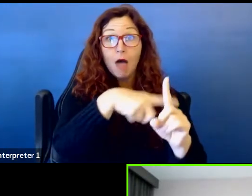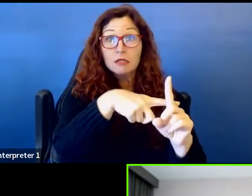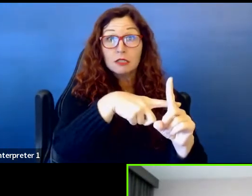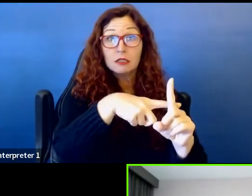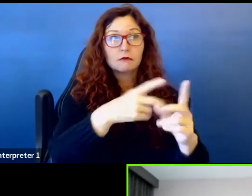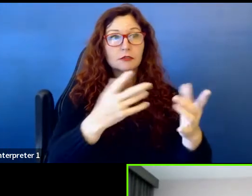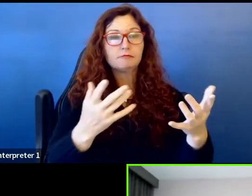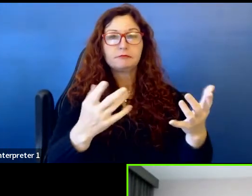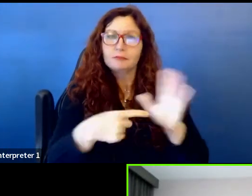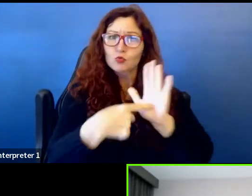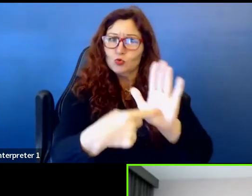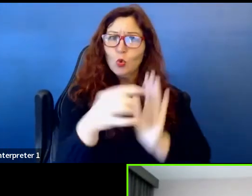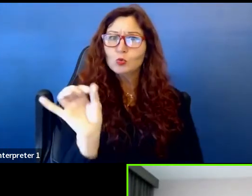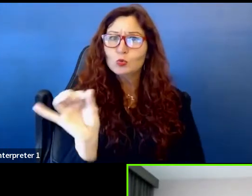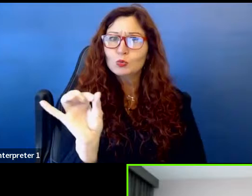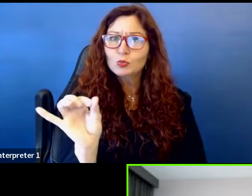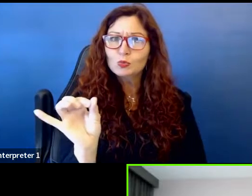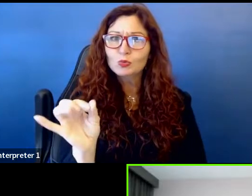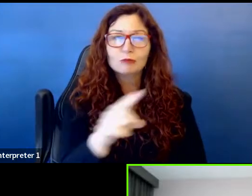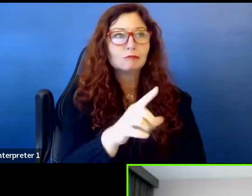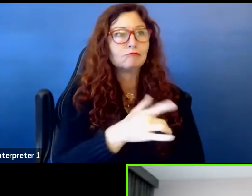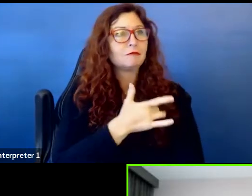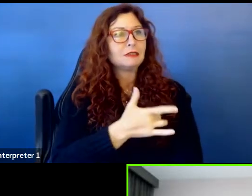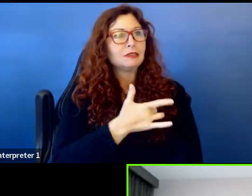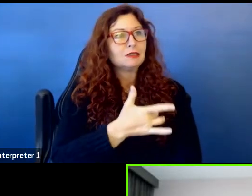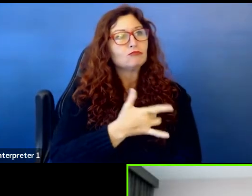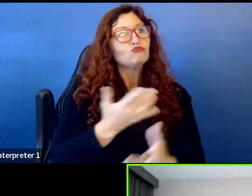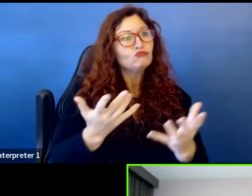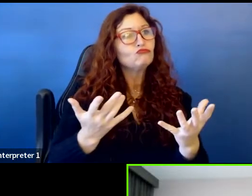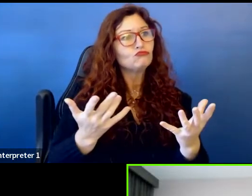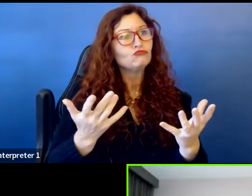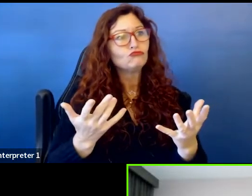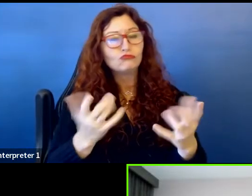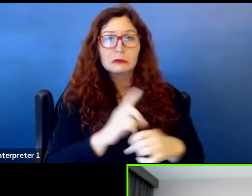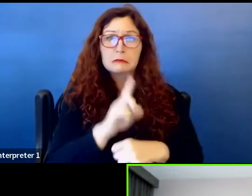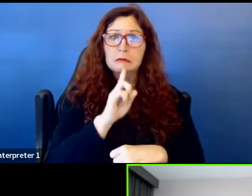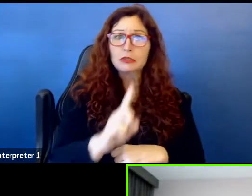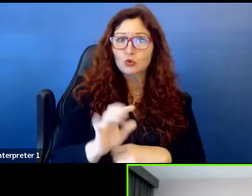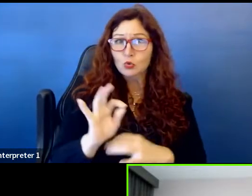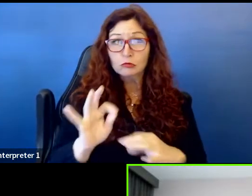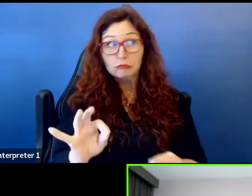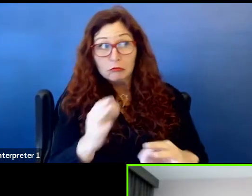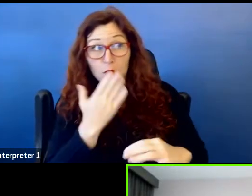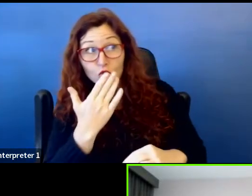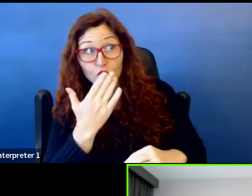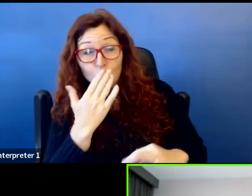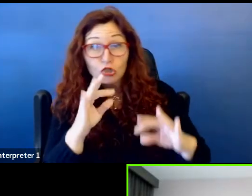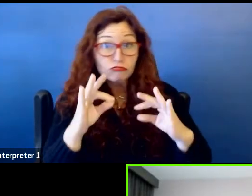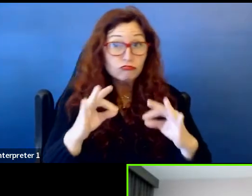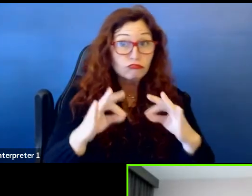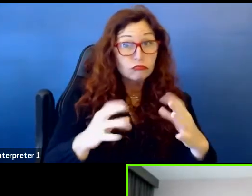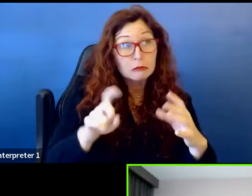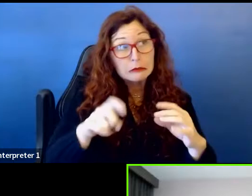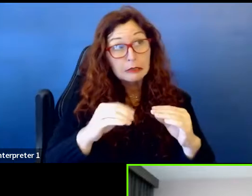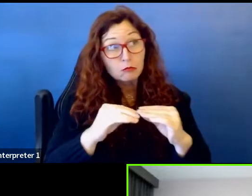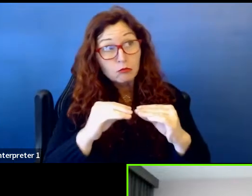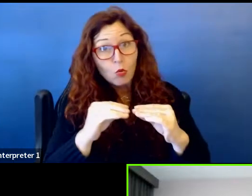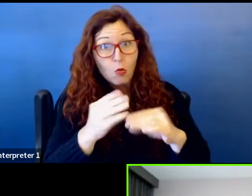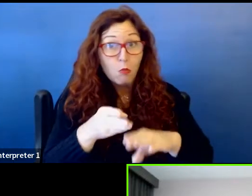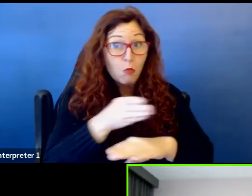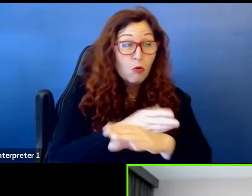sure if they're doing all they can to promote uh diversity and inclusion and so i think accentuate the